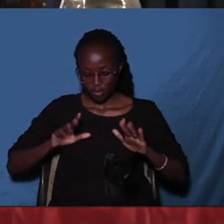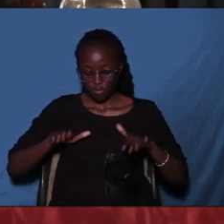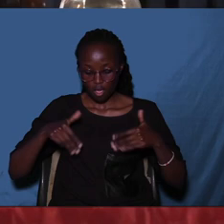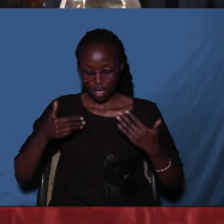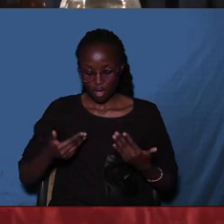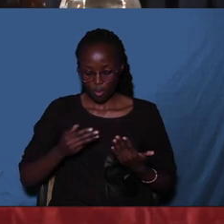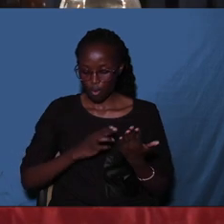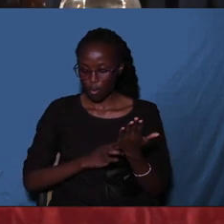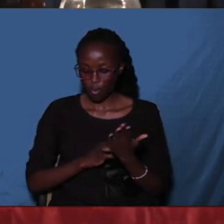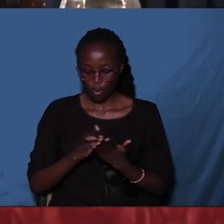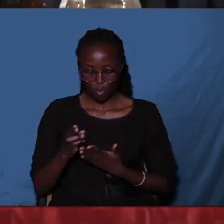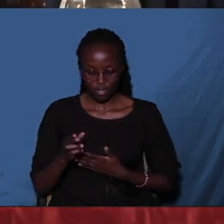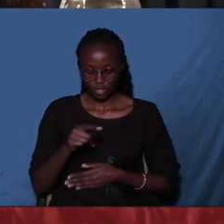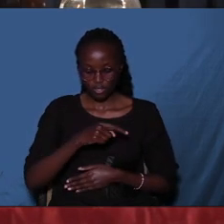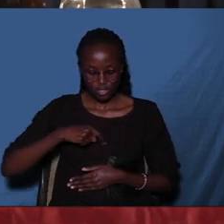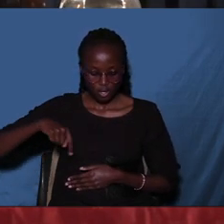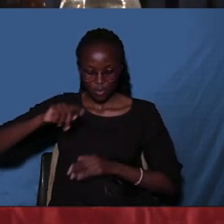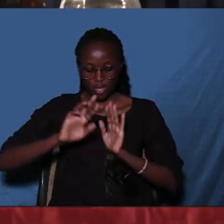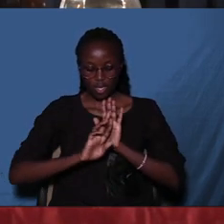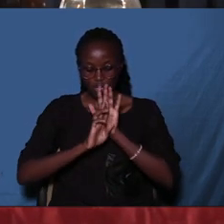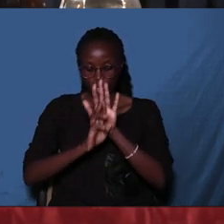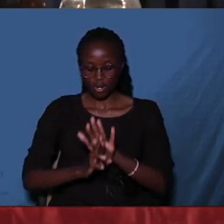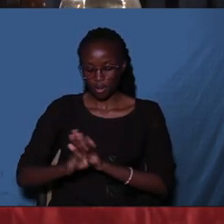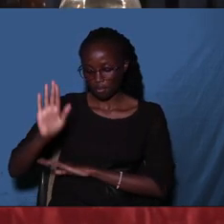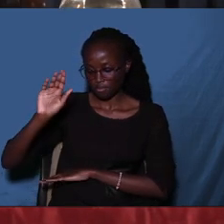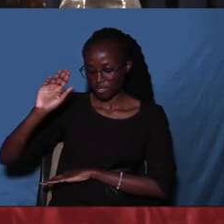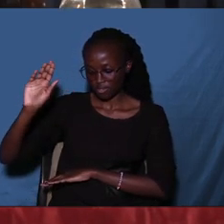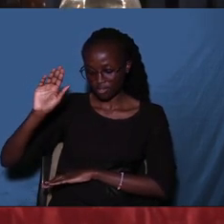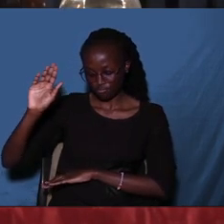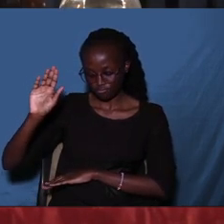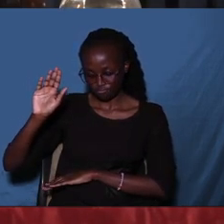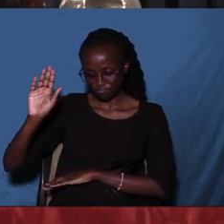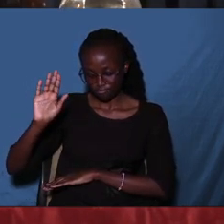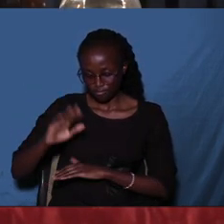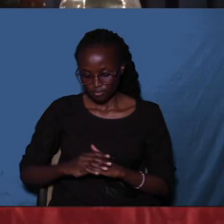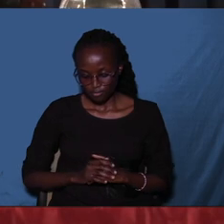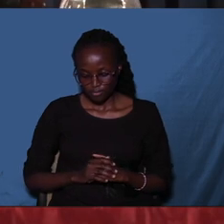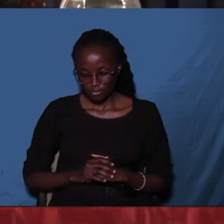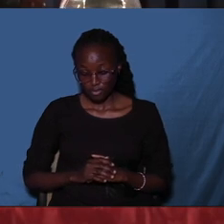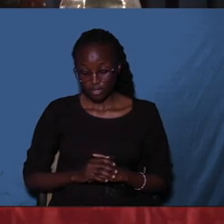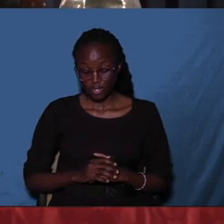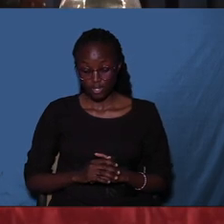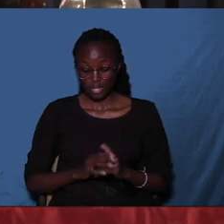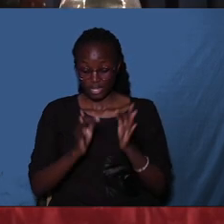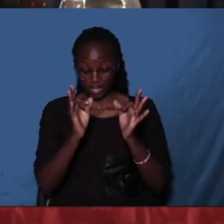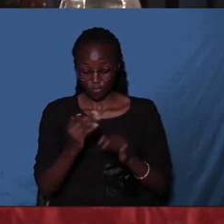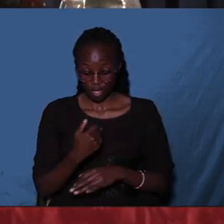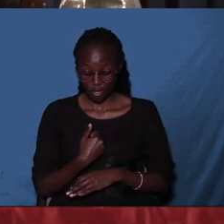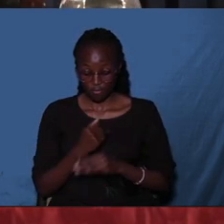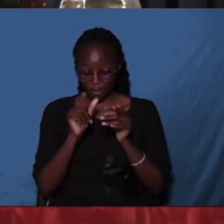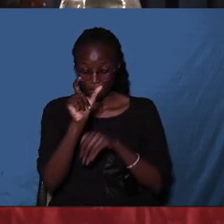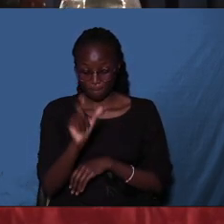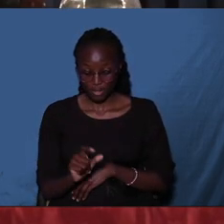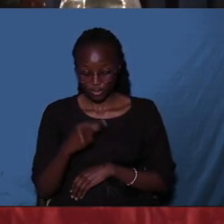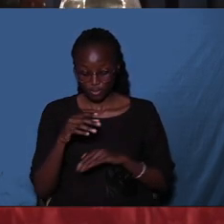that we represent you as original as you desire us to be. Anybody who is suffering